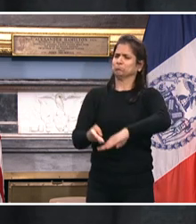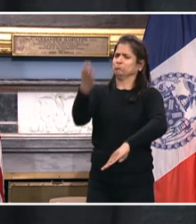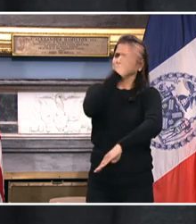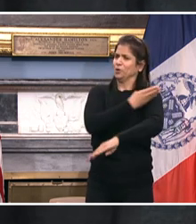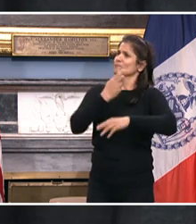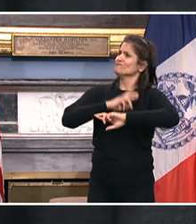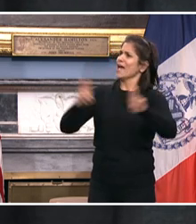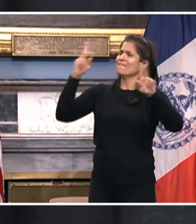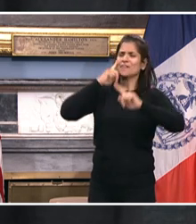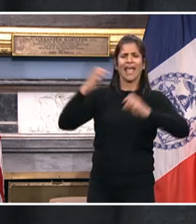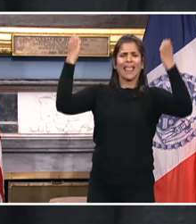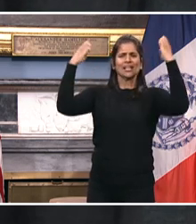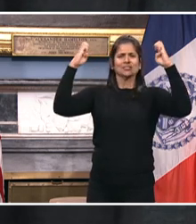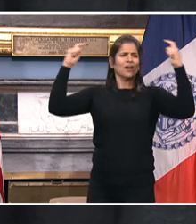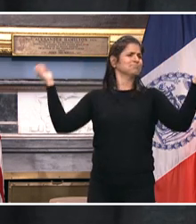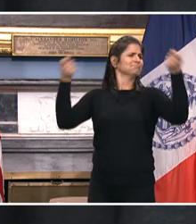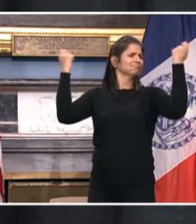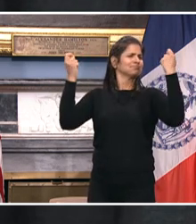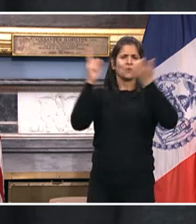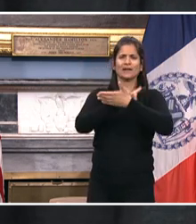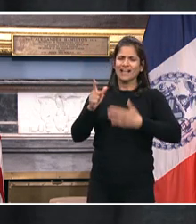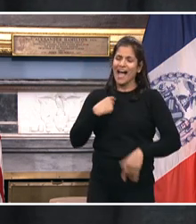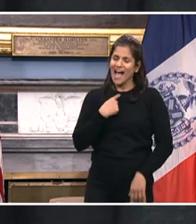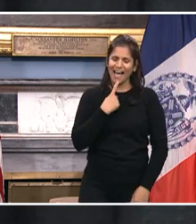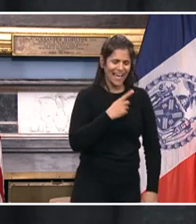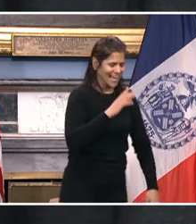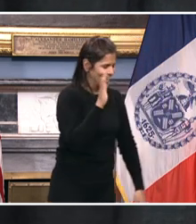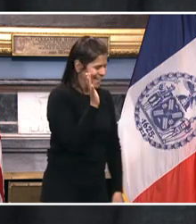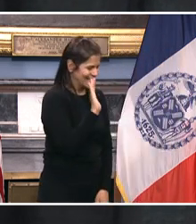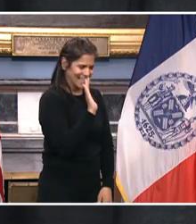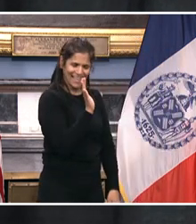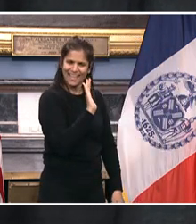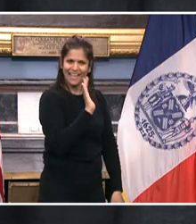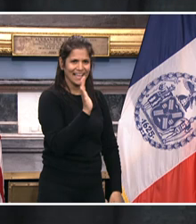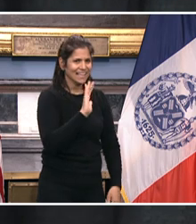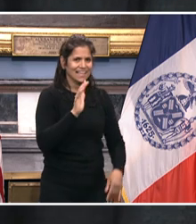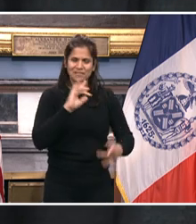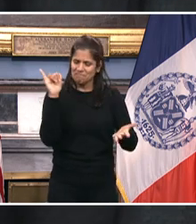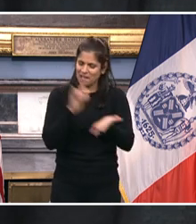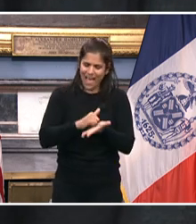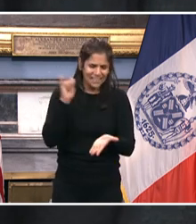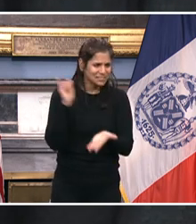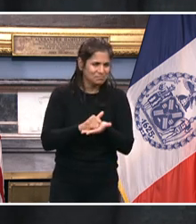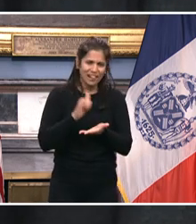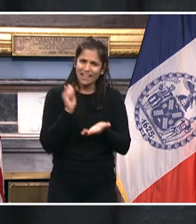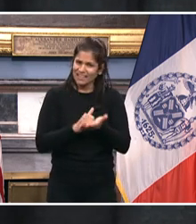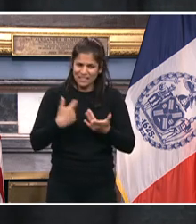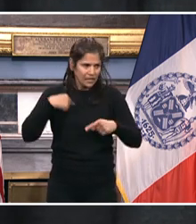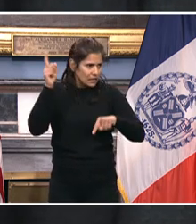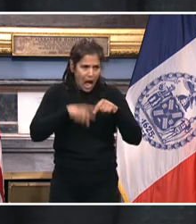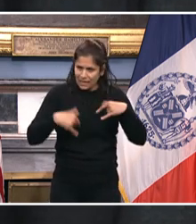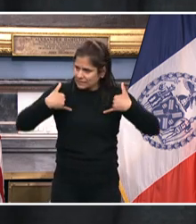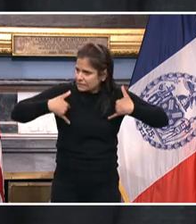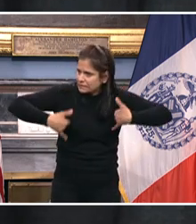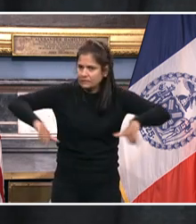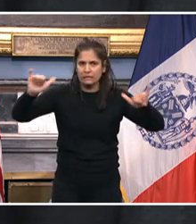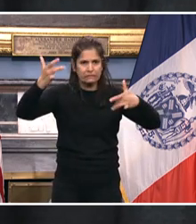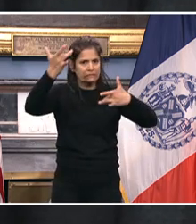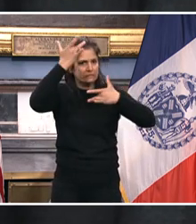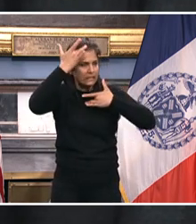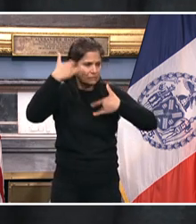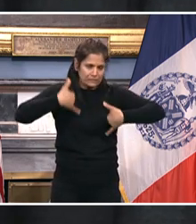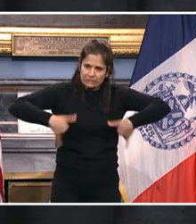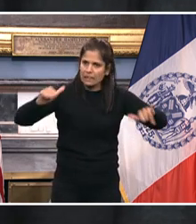but we're not out of the woods. For all we know, this thing could surge again, and we'll be very happy we have a very